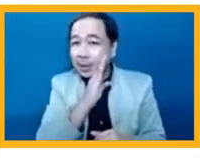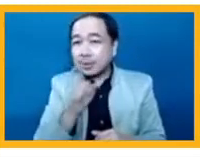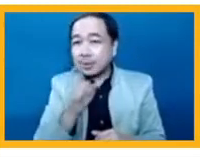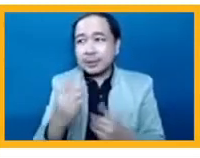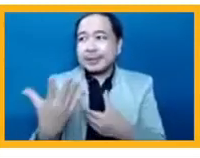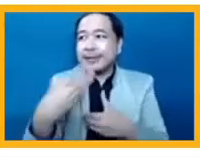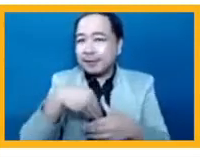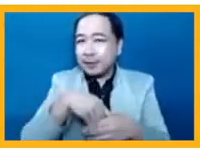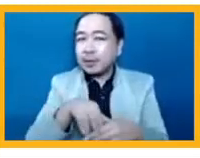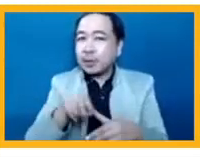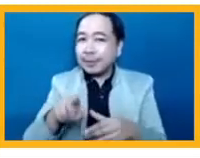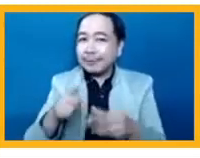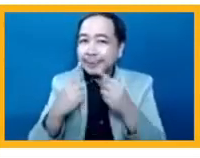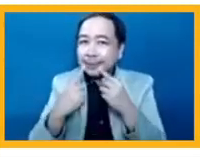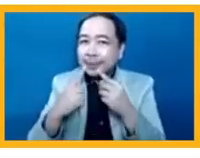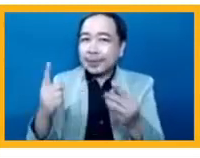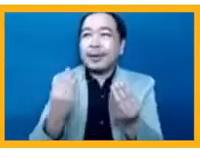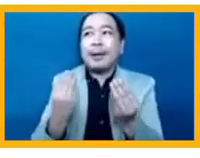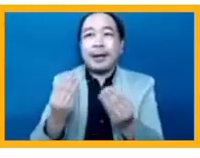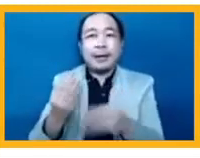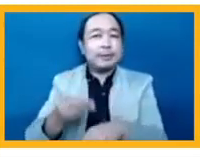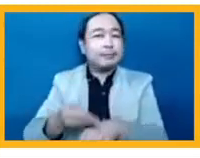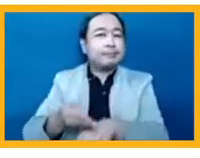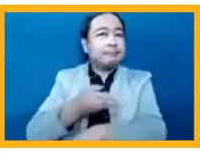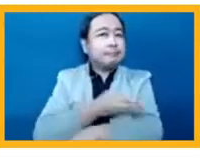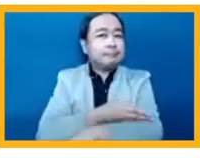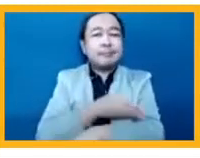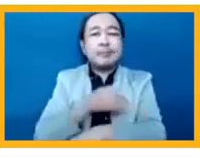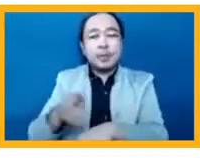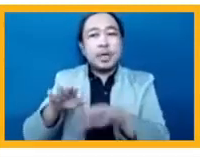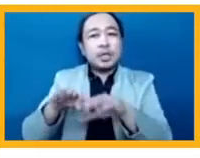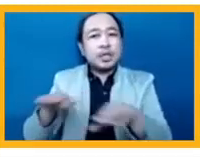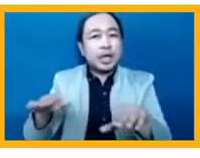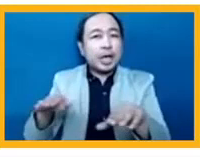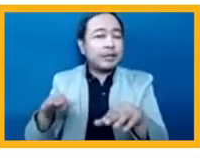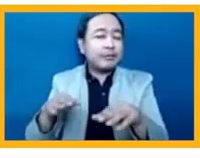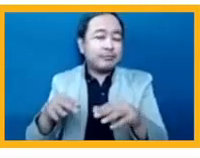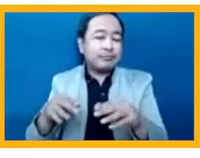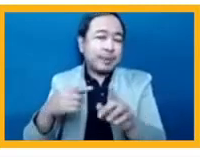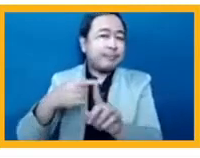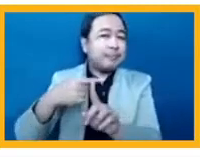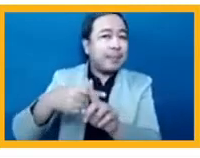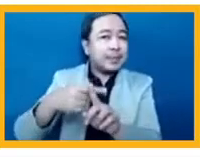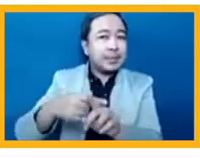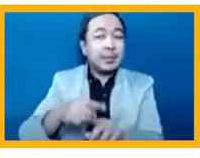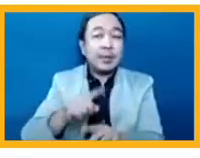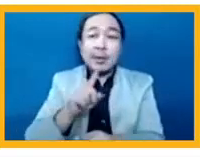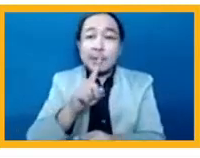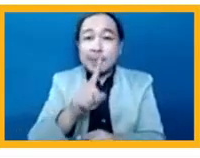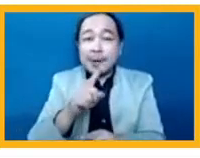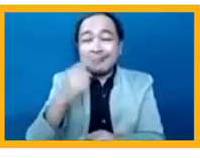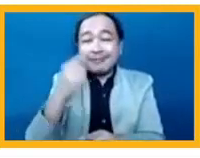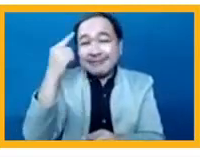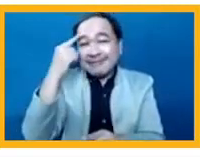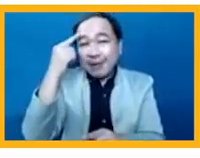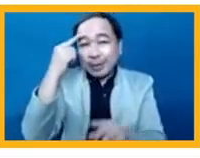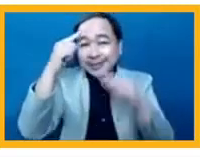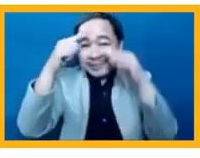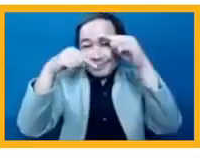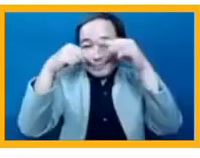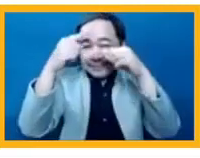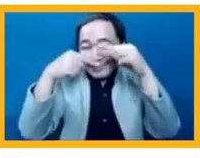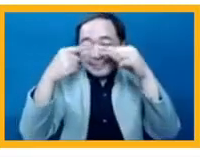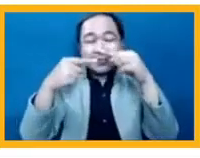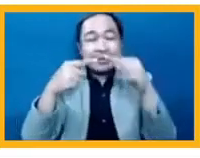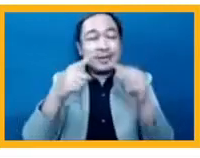to increase child educational outcomes. However, cognitive and resource constraints faced by parents could limit their ability to